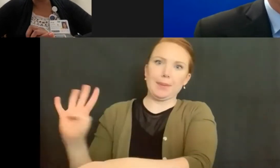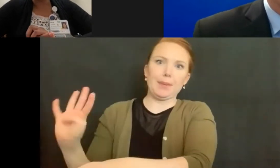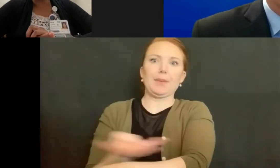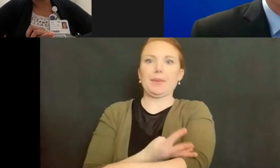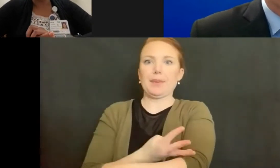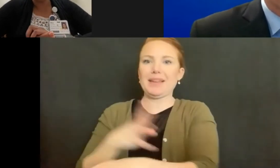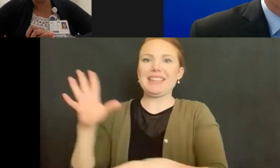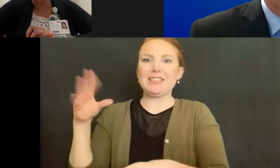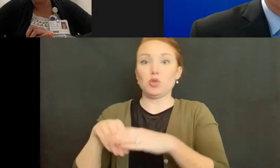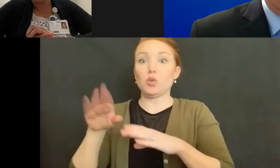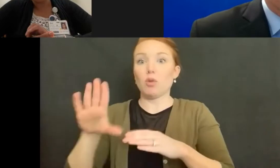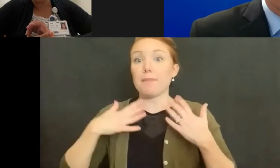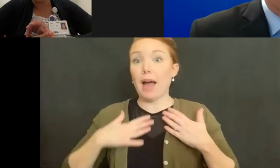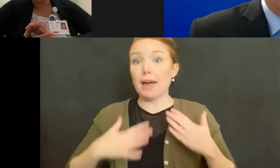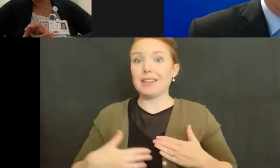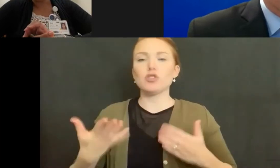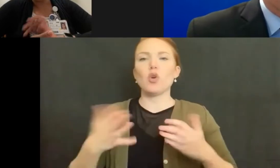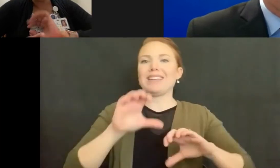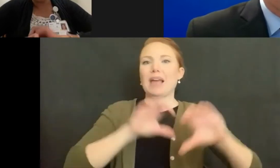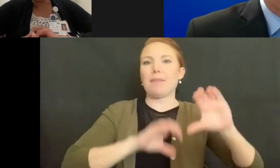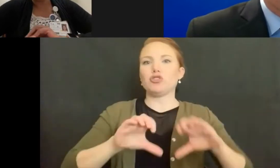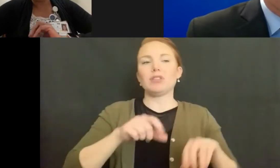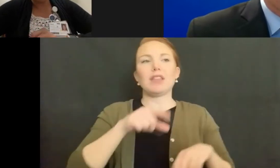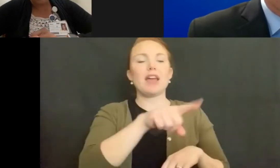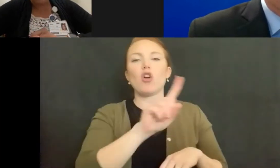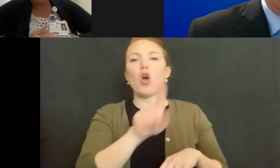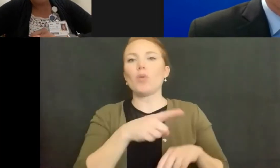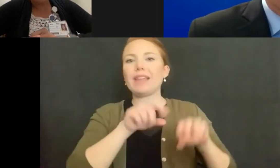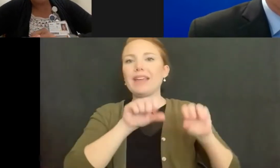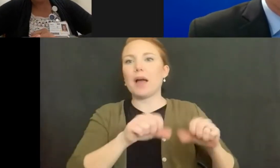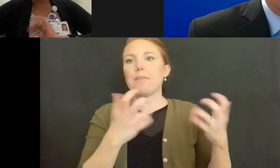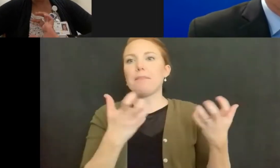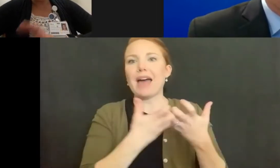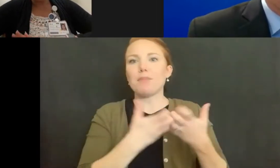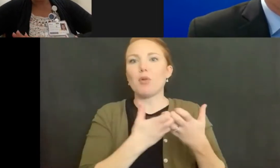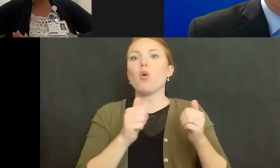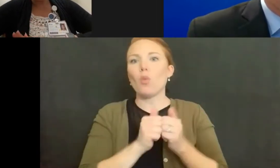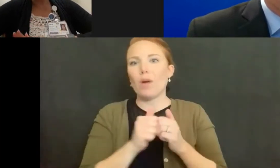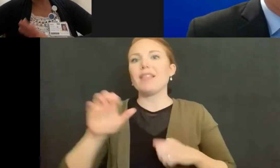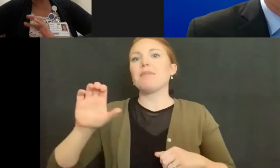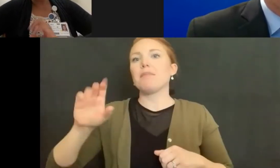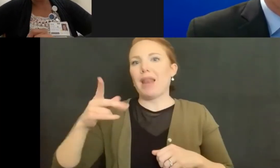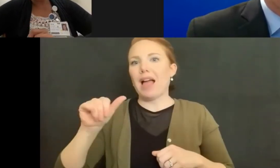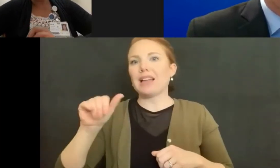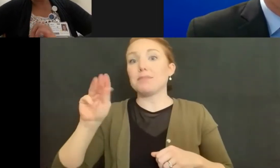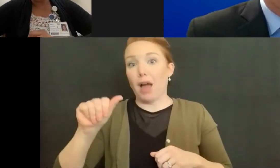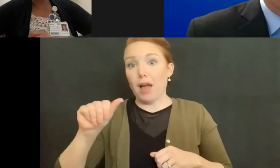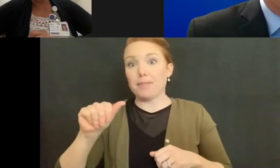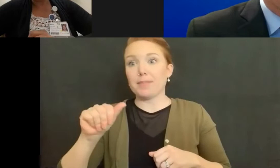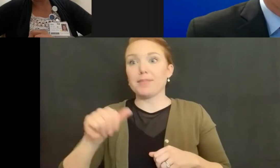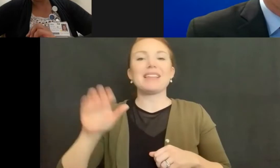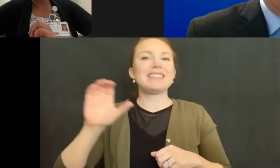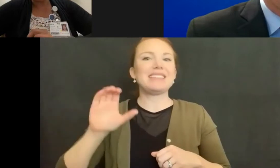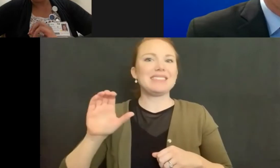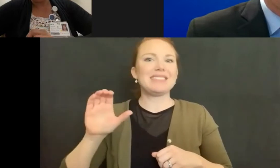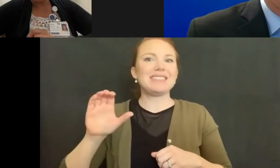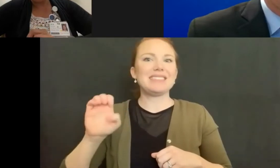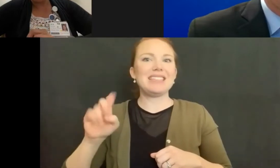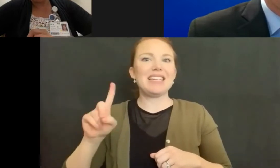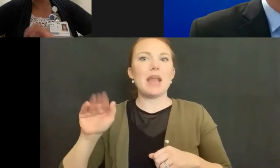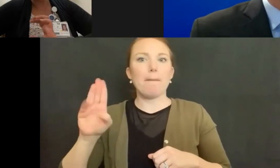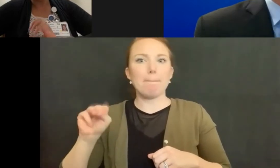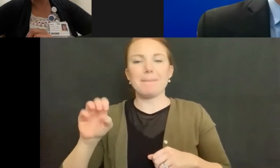chemistry, they are only compatible with serum or plasma. The only difference between serum and plasma is the